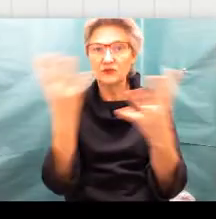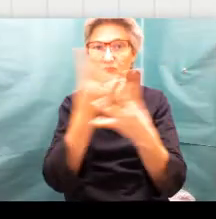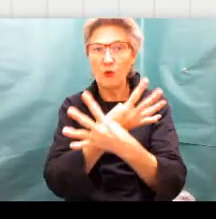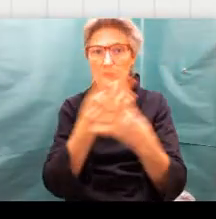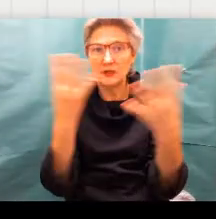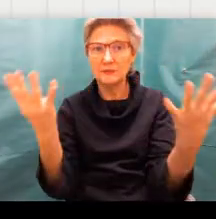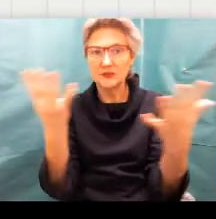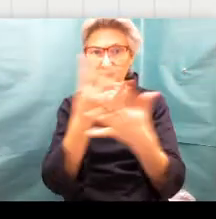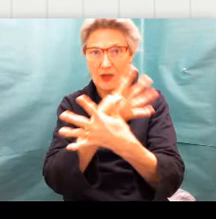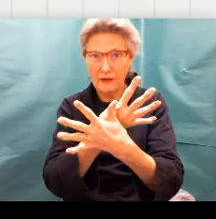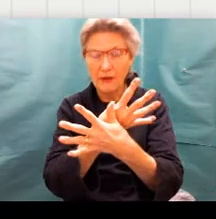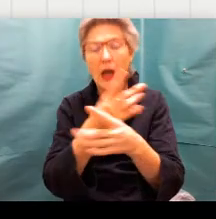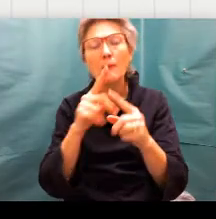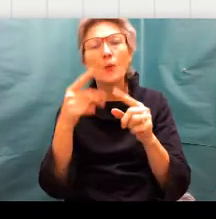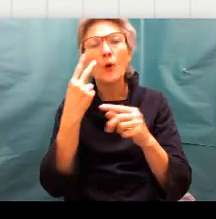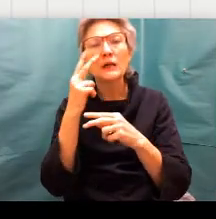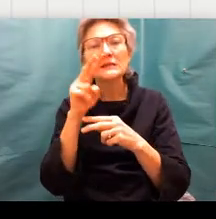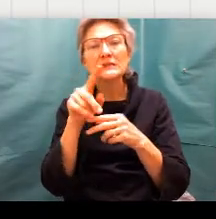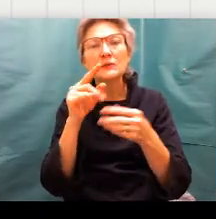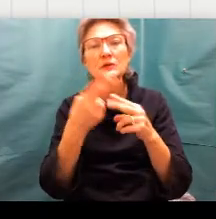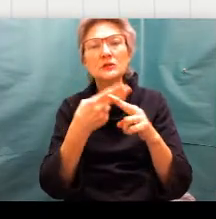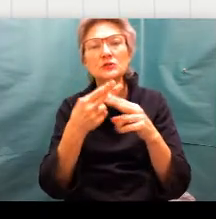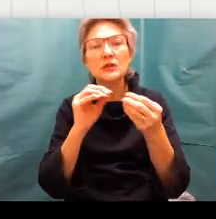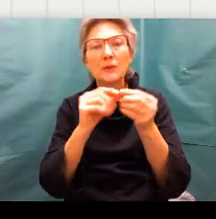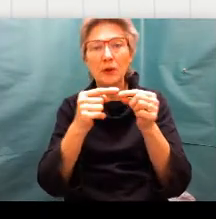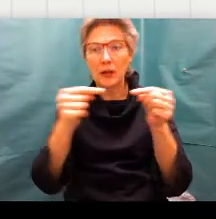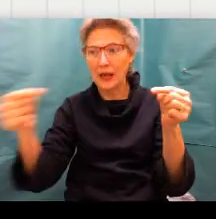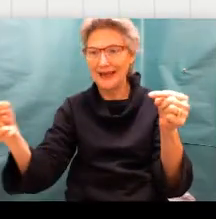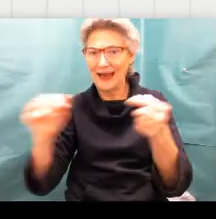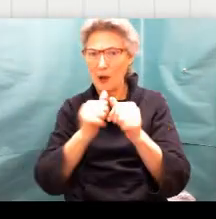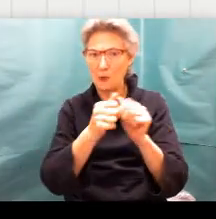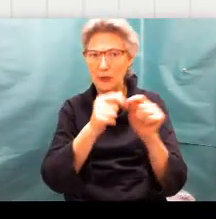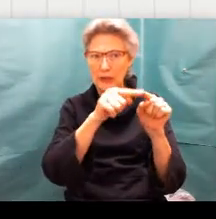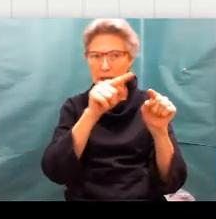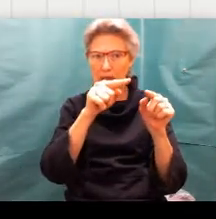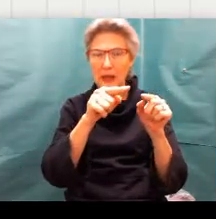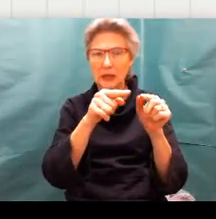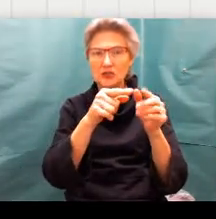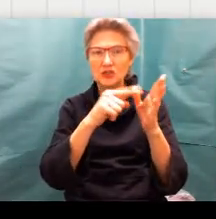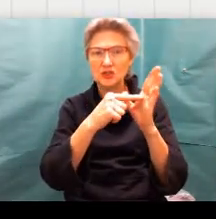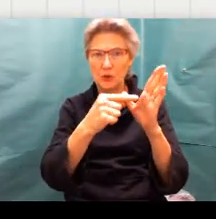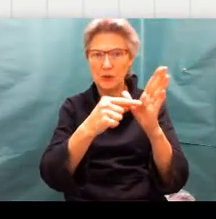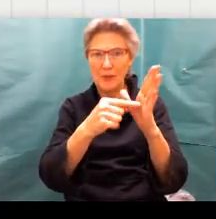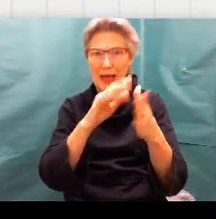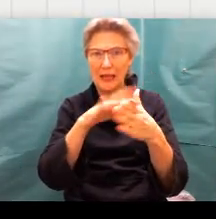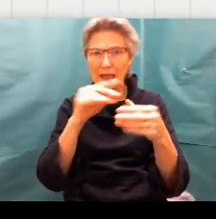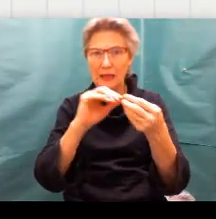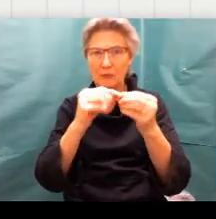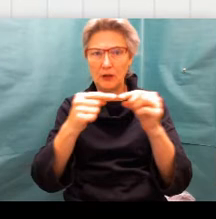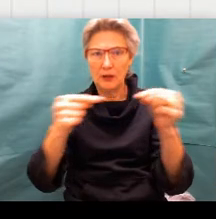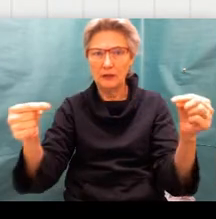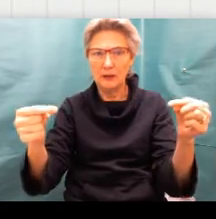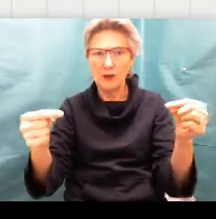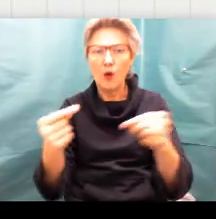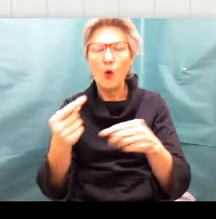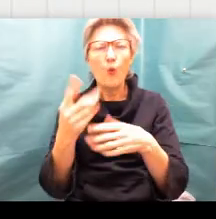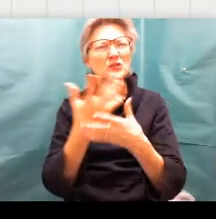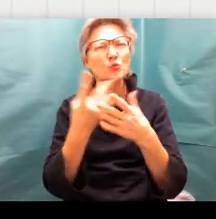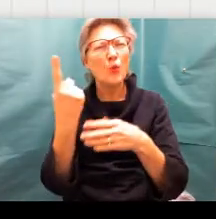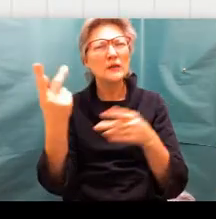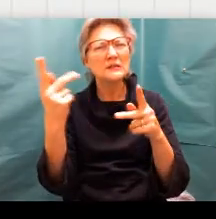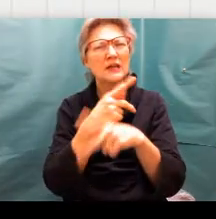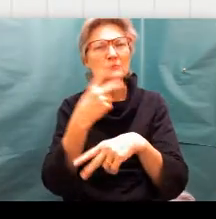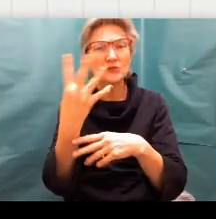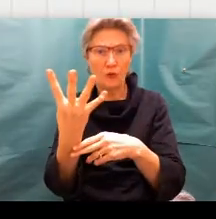out. So if I'm finding multiples of 4, I'm thinking, well, what's 1 times